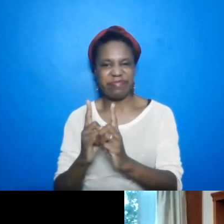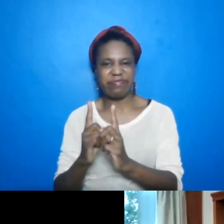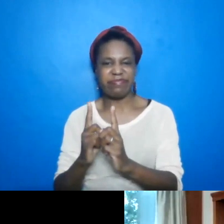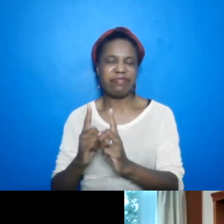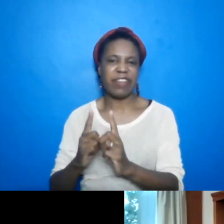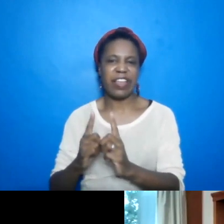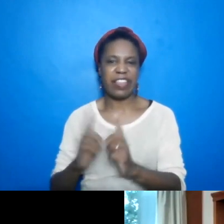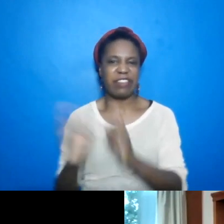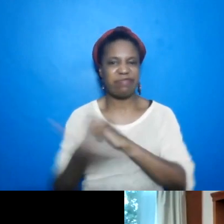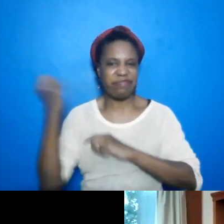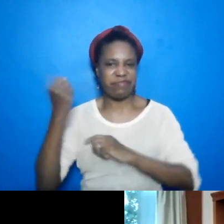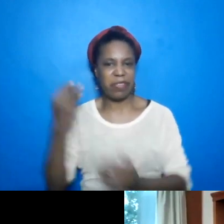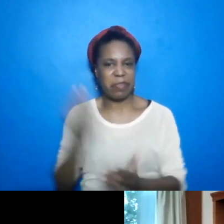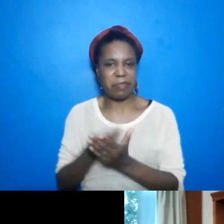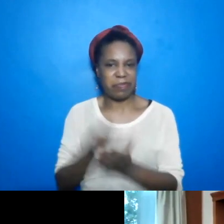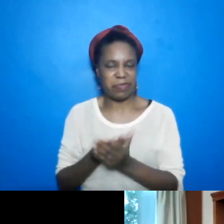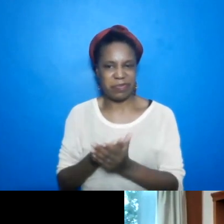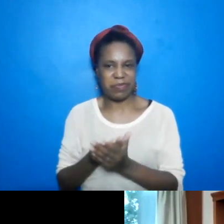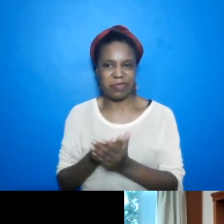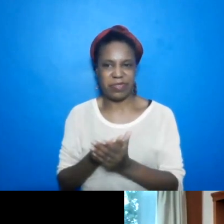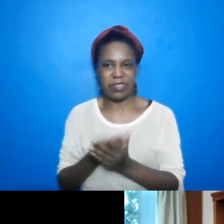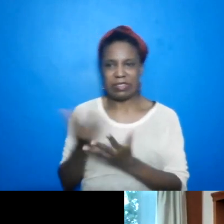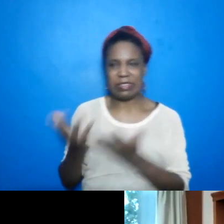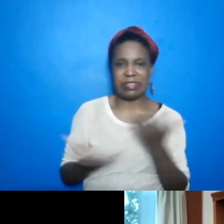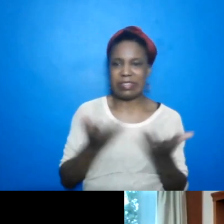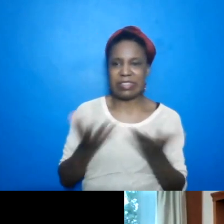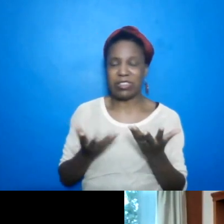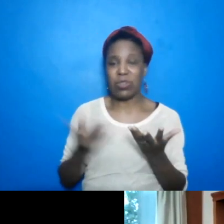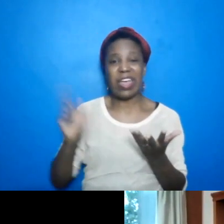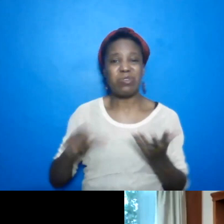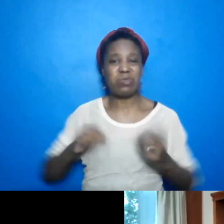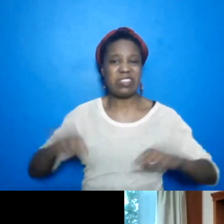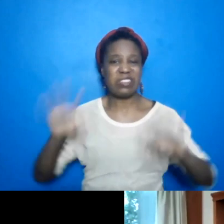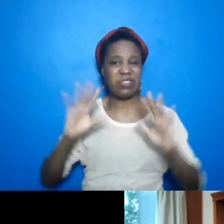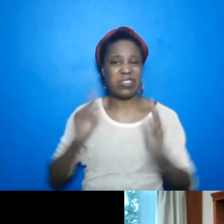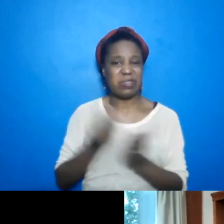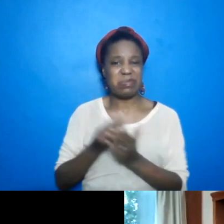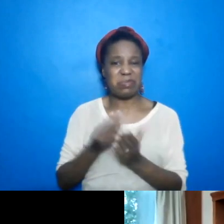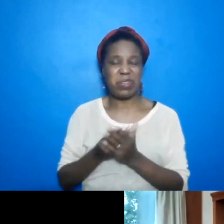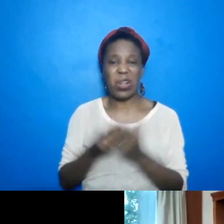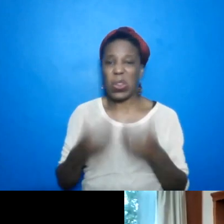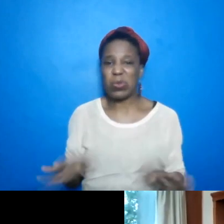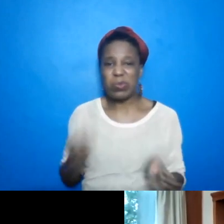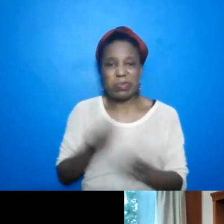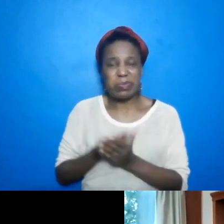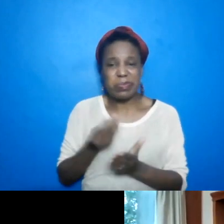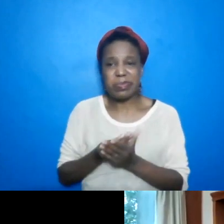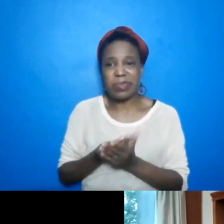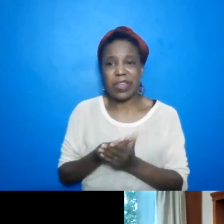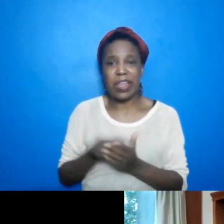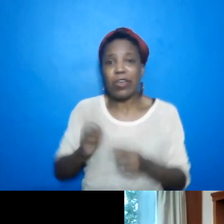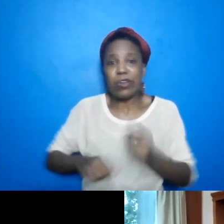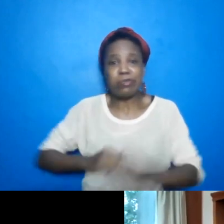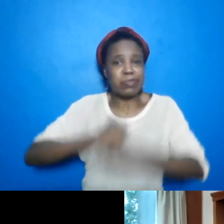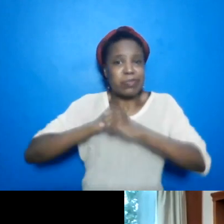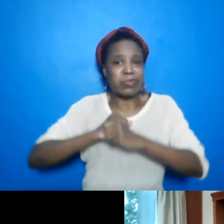have them deported, and so they would have to sacrifice their pay, but they would like to be able to be related to the police. And